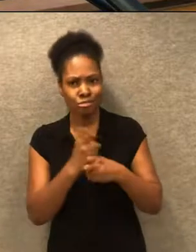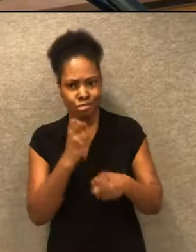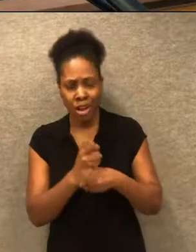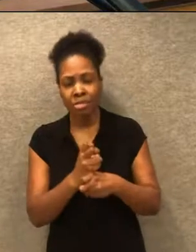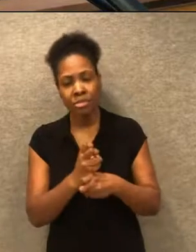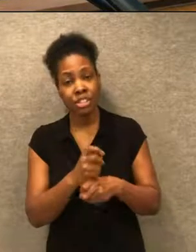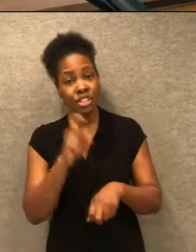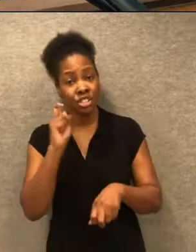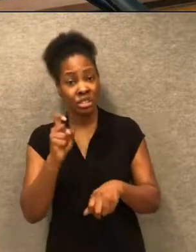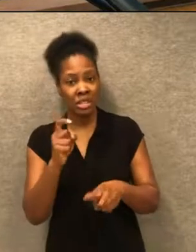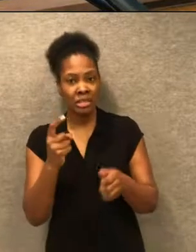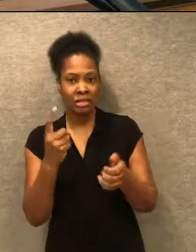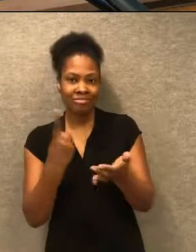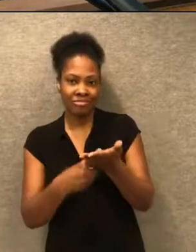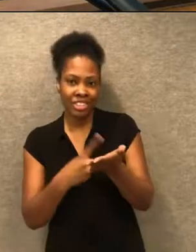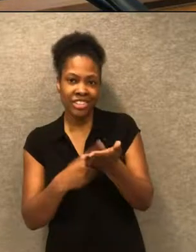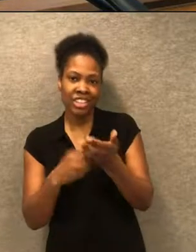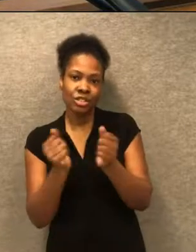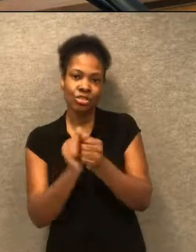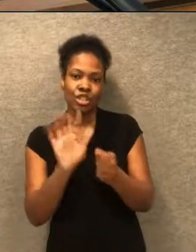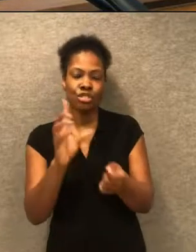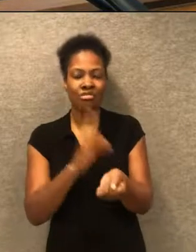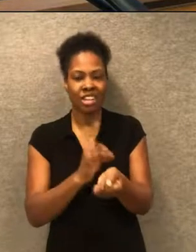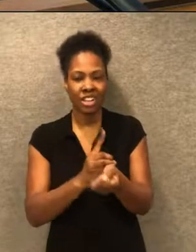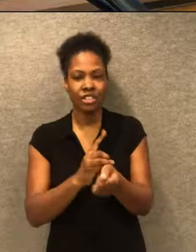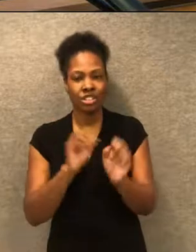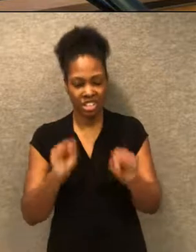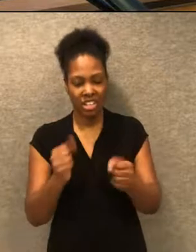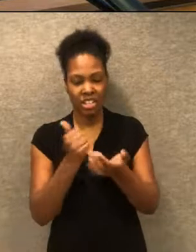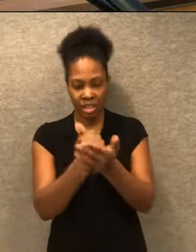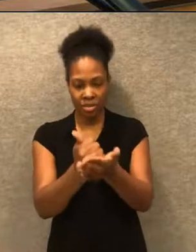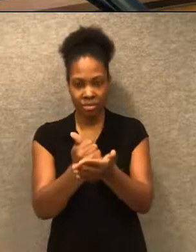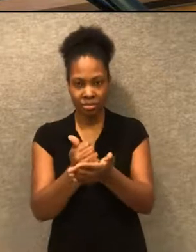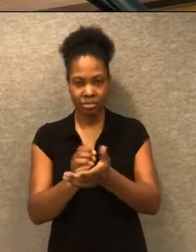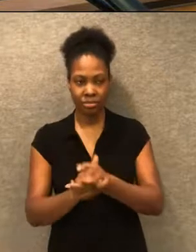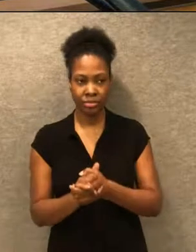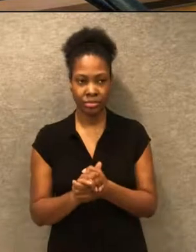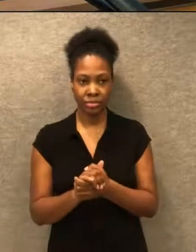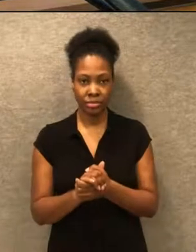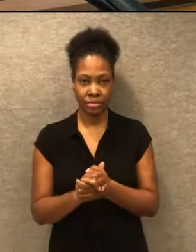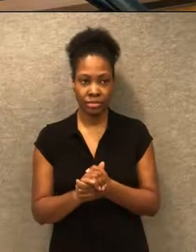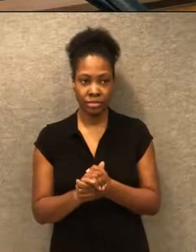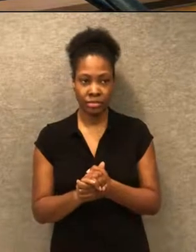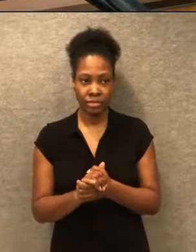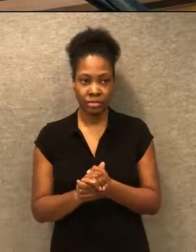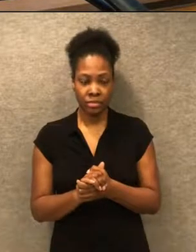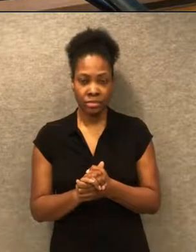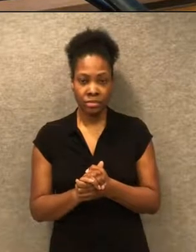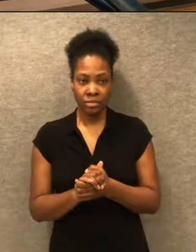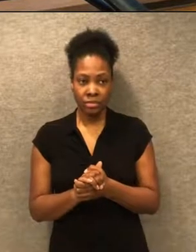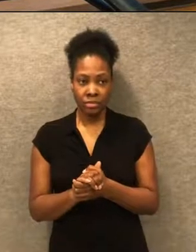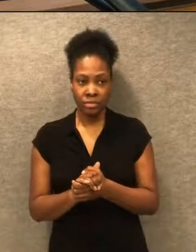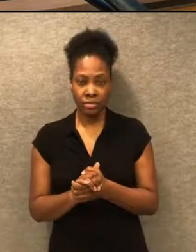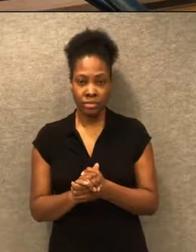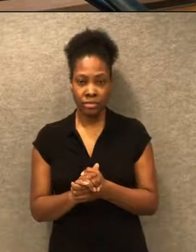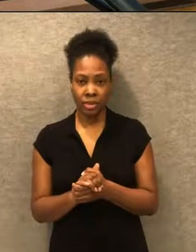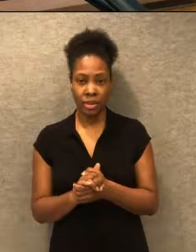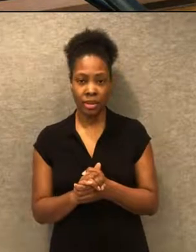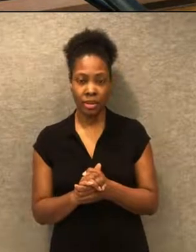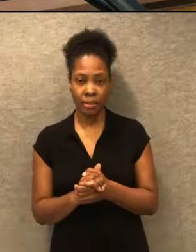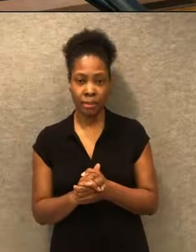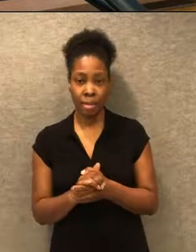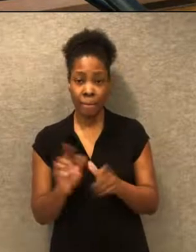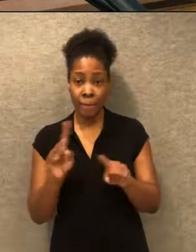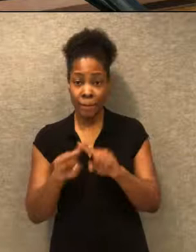heart specialist, and they will be able to guide you specifically on those conditions. But for the most part, and most of us, even